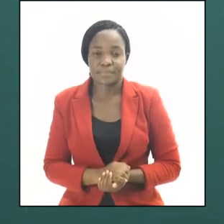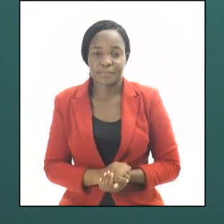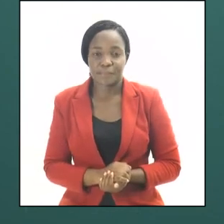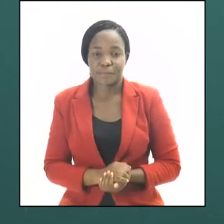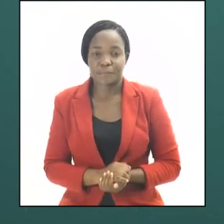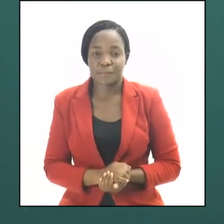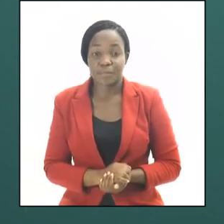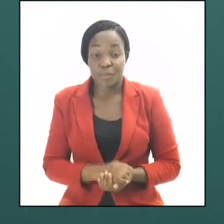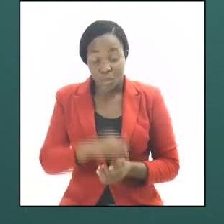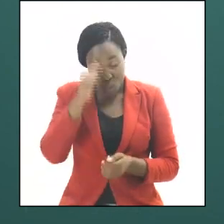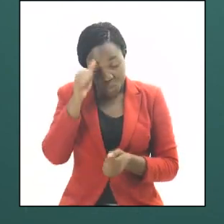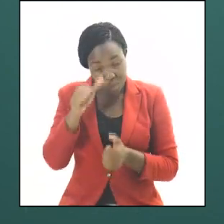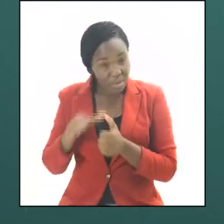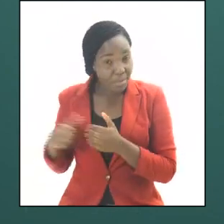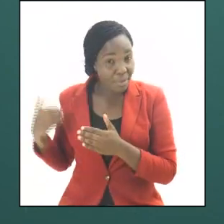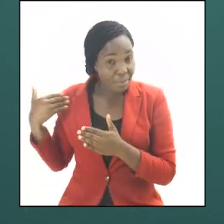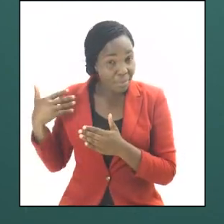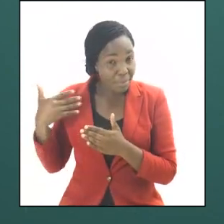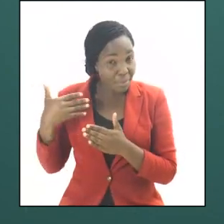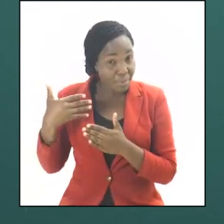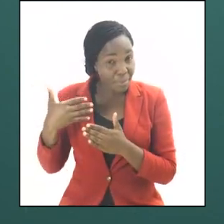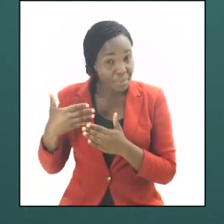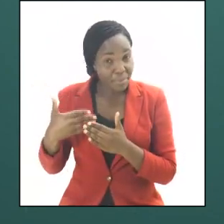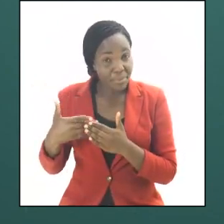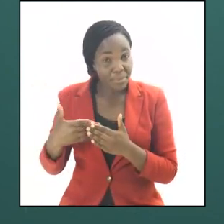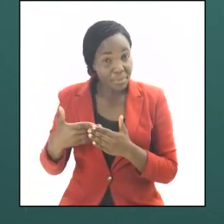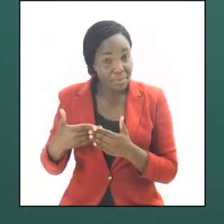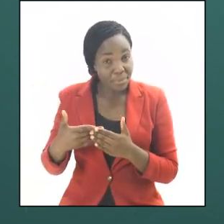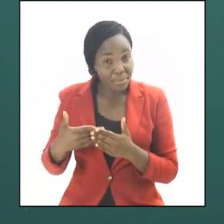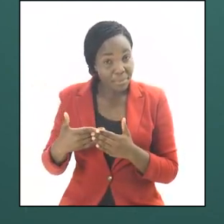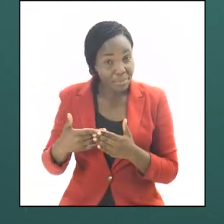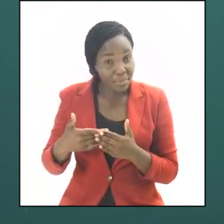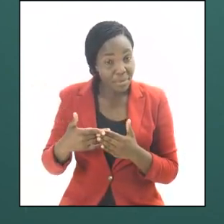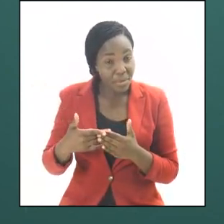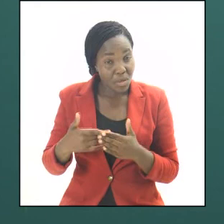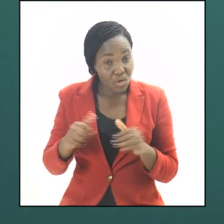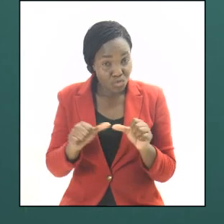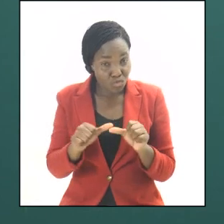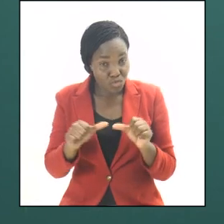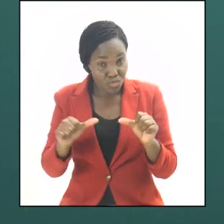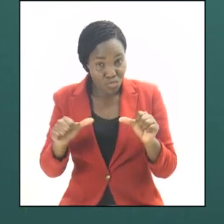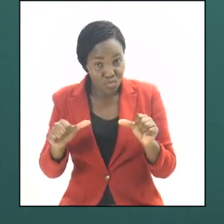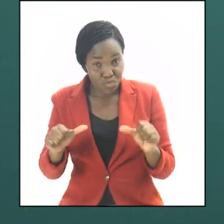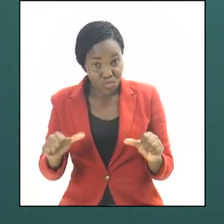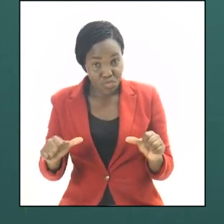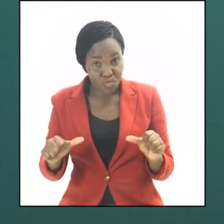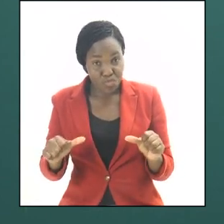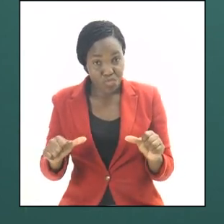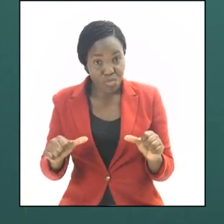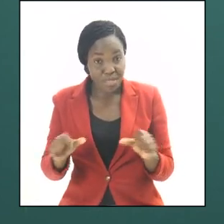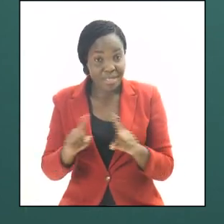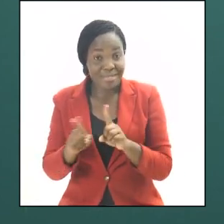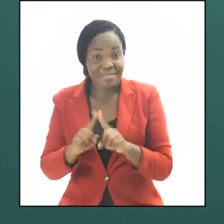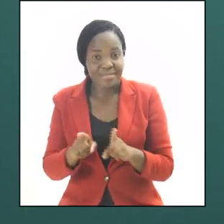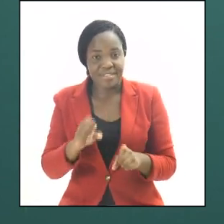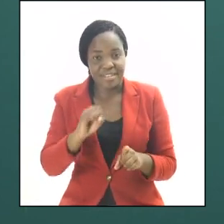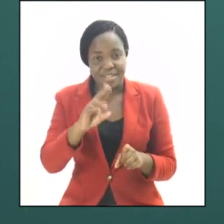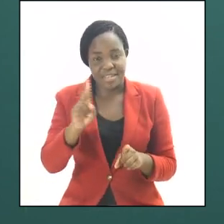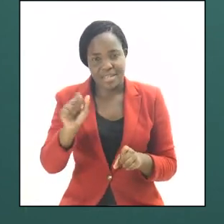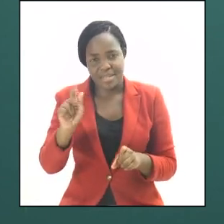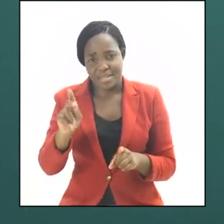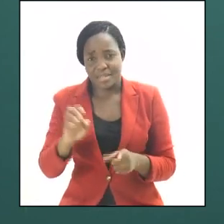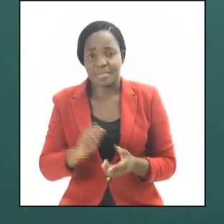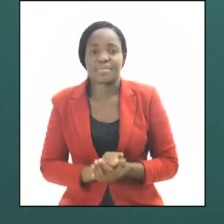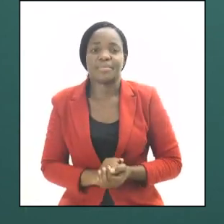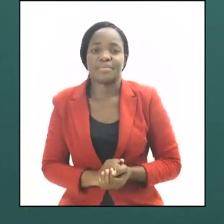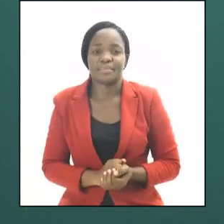Can you still recall what mensuration is? It's the measurement of geometric shapes. Here's a